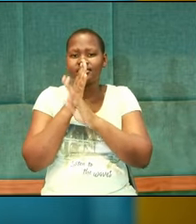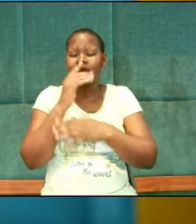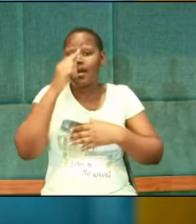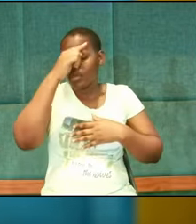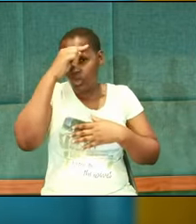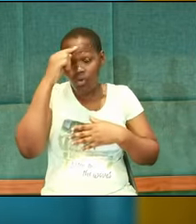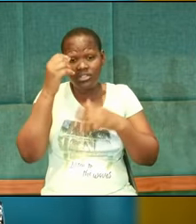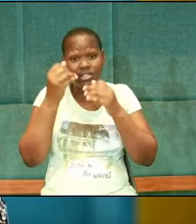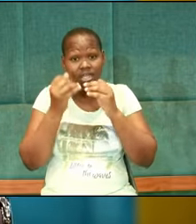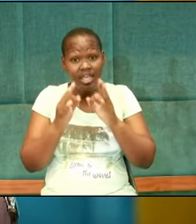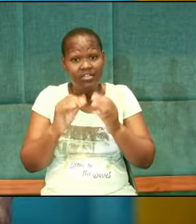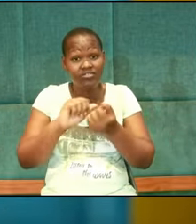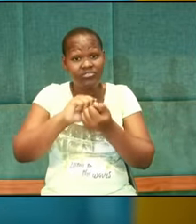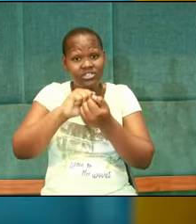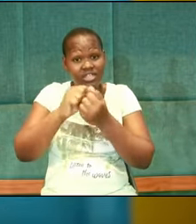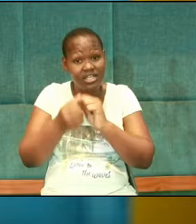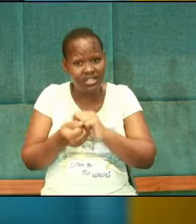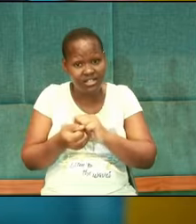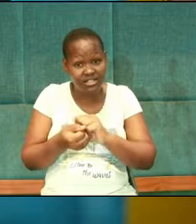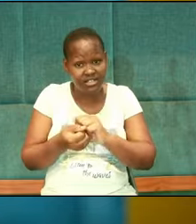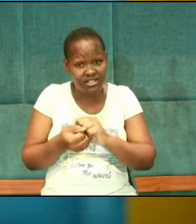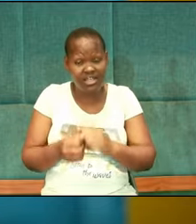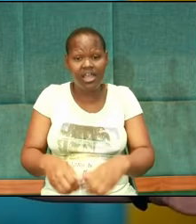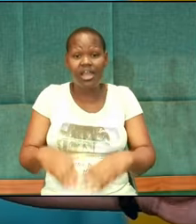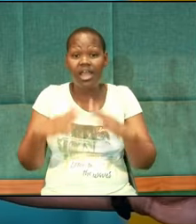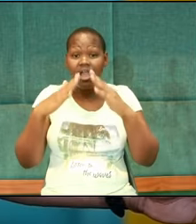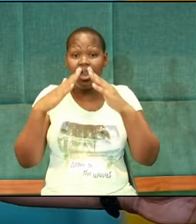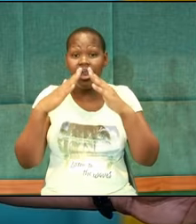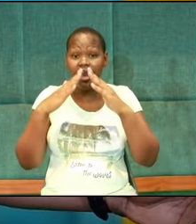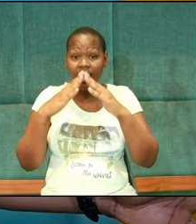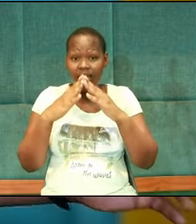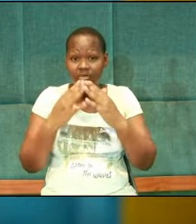Because if I change the gear, the house will be on fire.